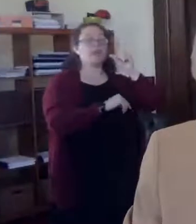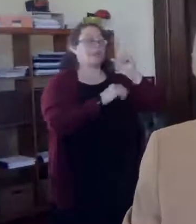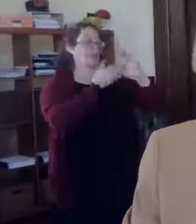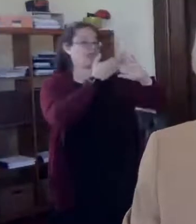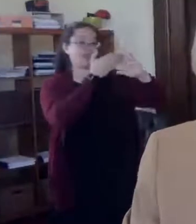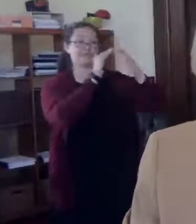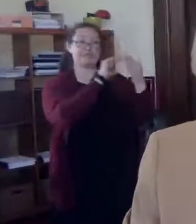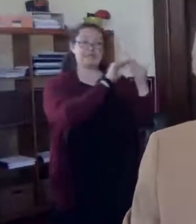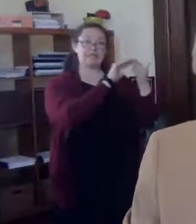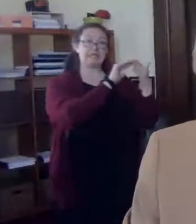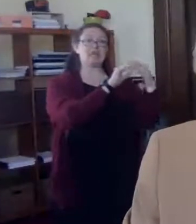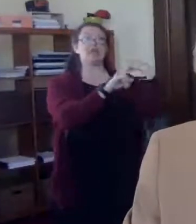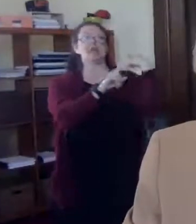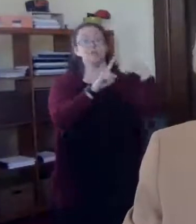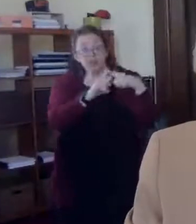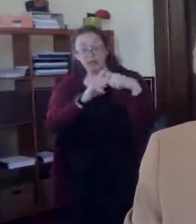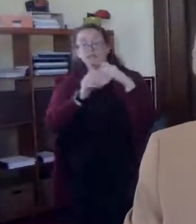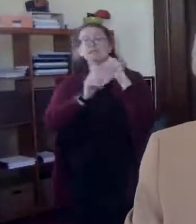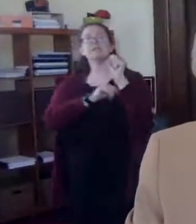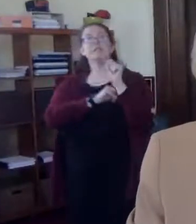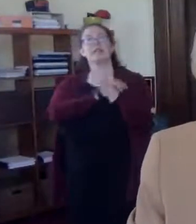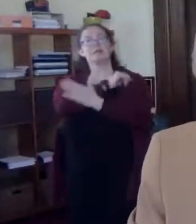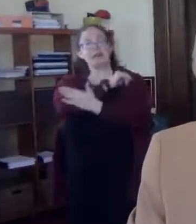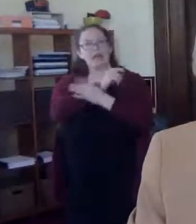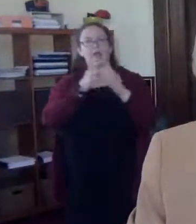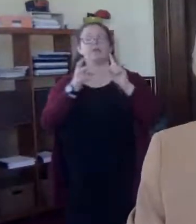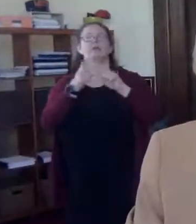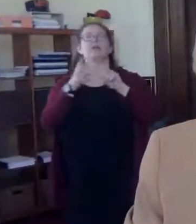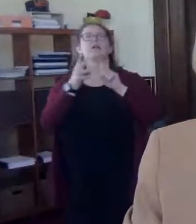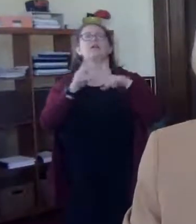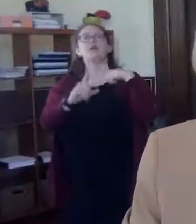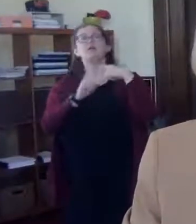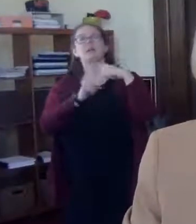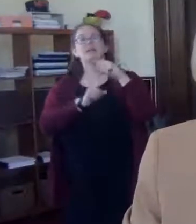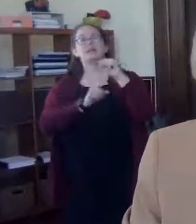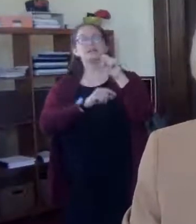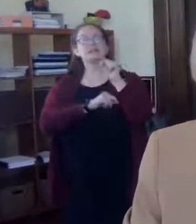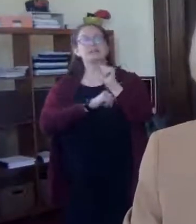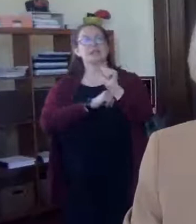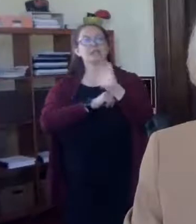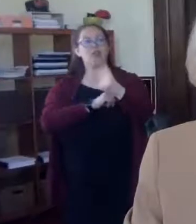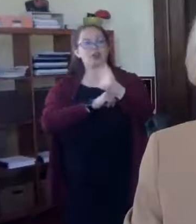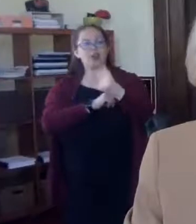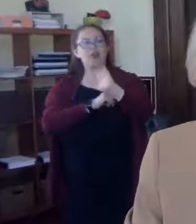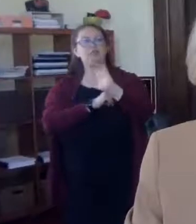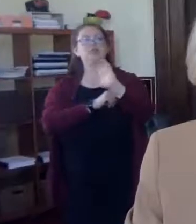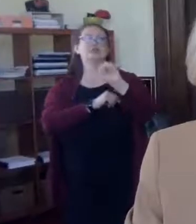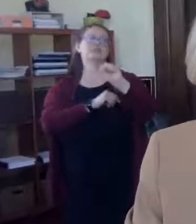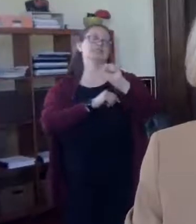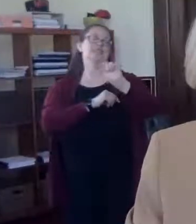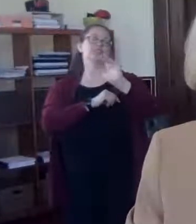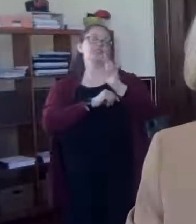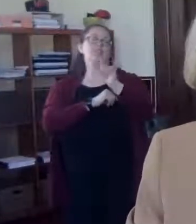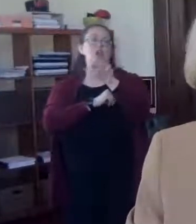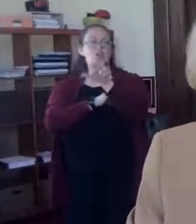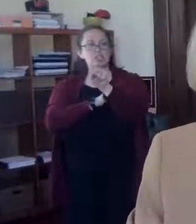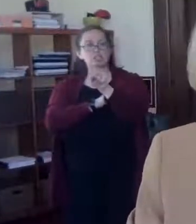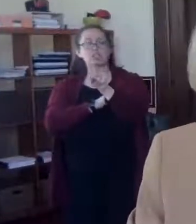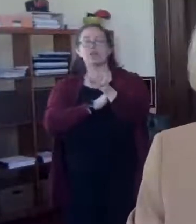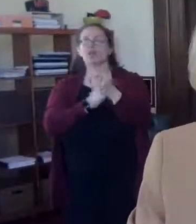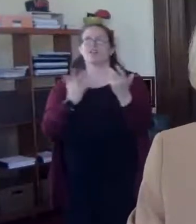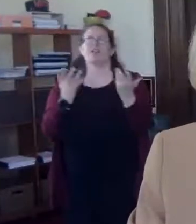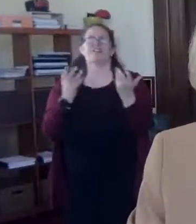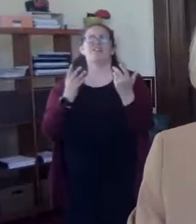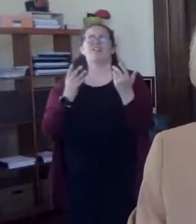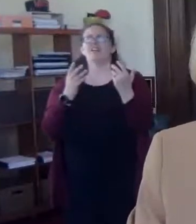city, plus St. Louis County, plus St. Charles County, we have over 60% of the cases in the state. 63,